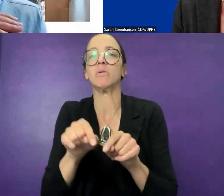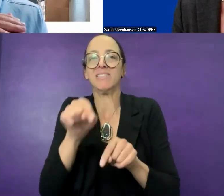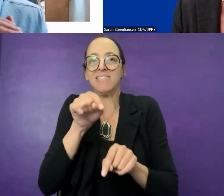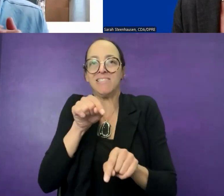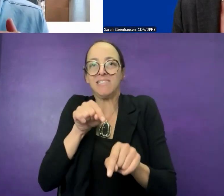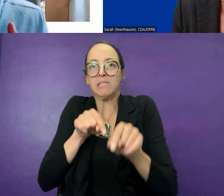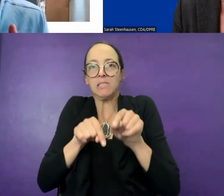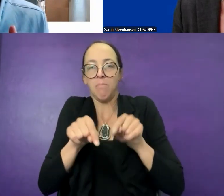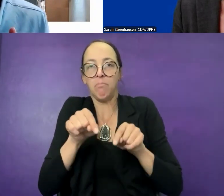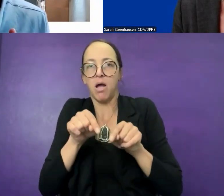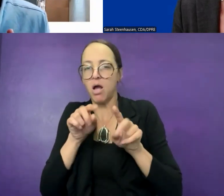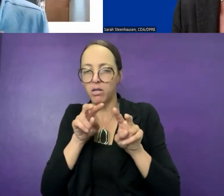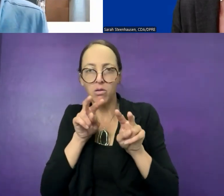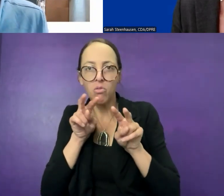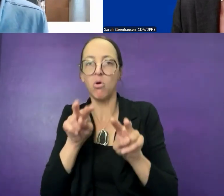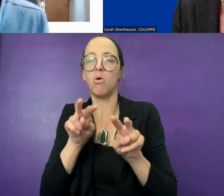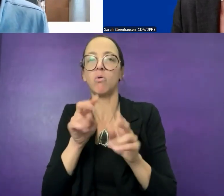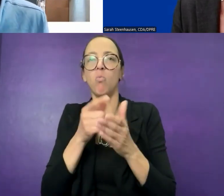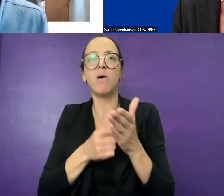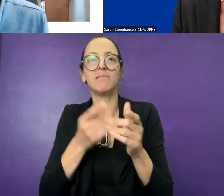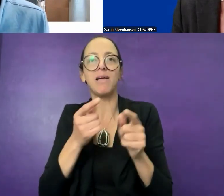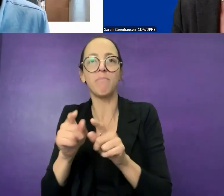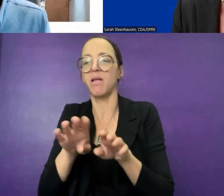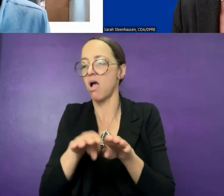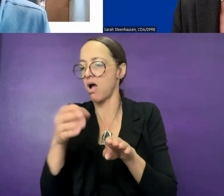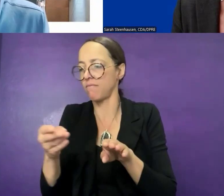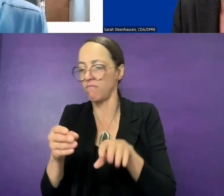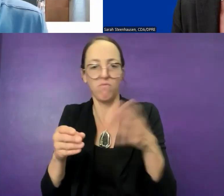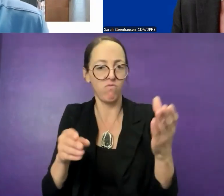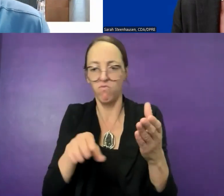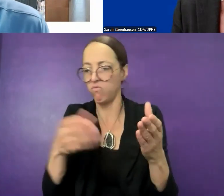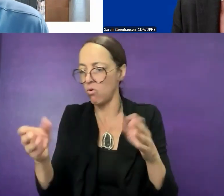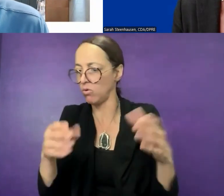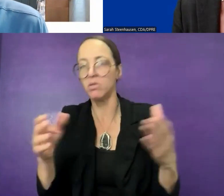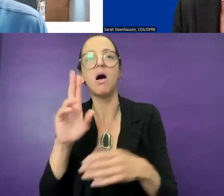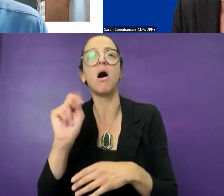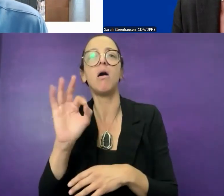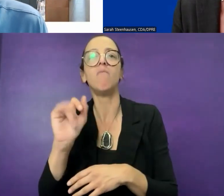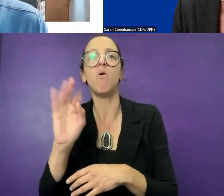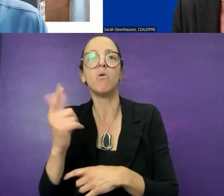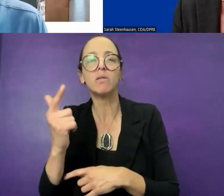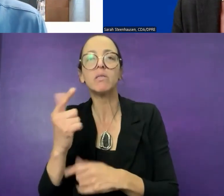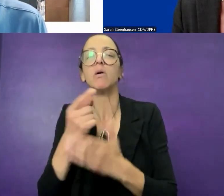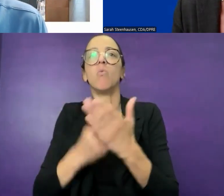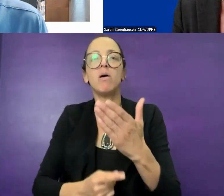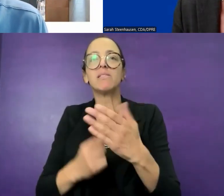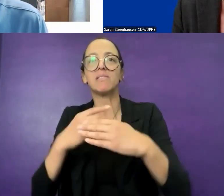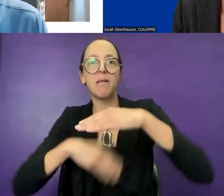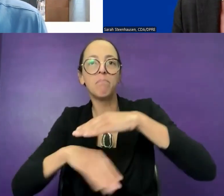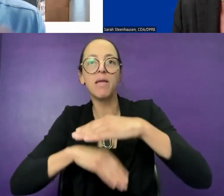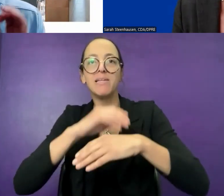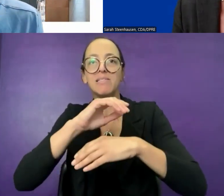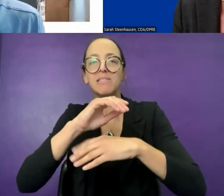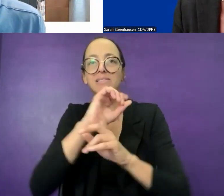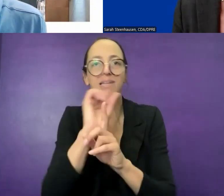What is the base case? What are things going to look like without anything happening? And so the plan is